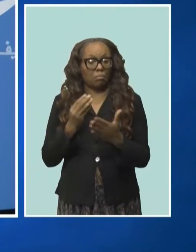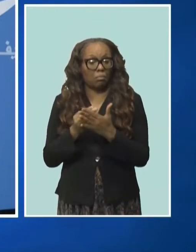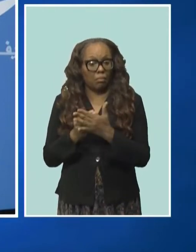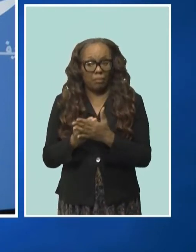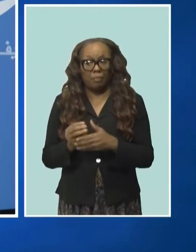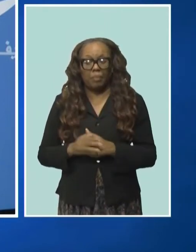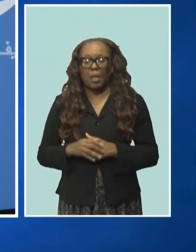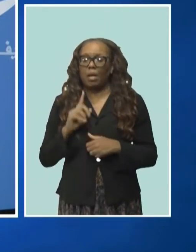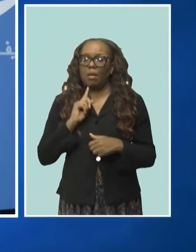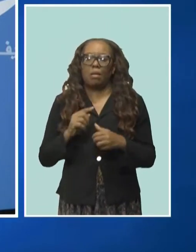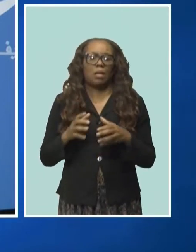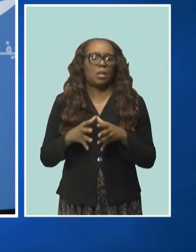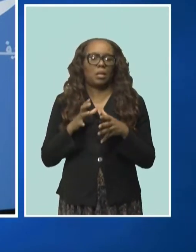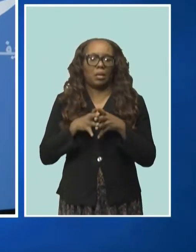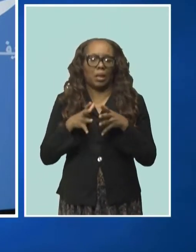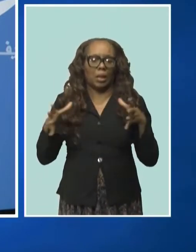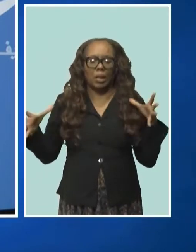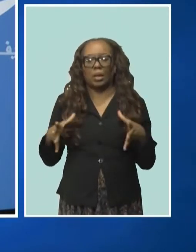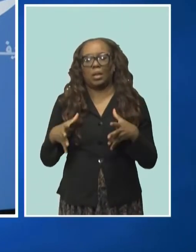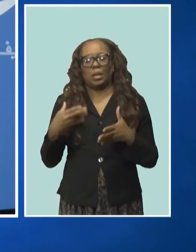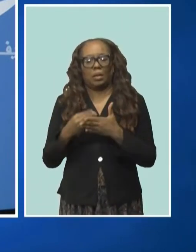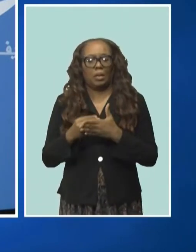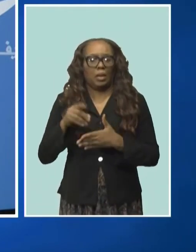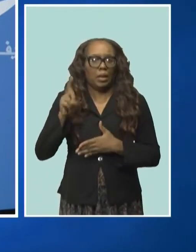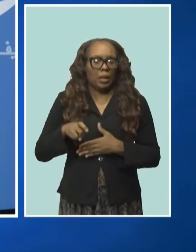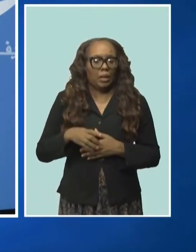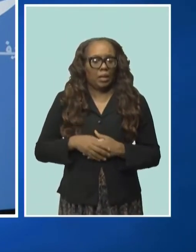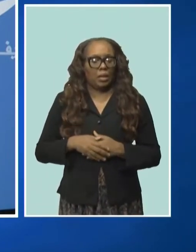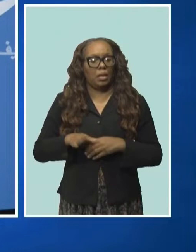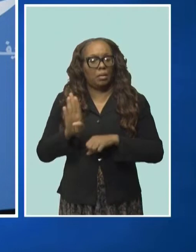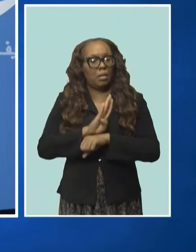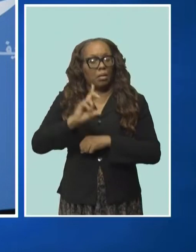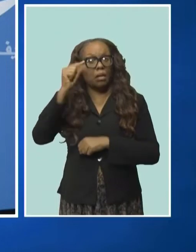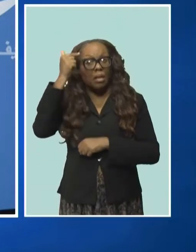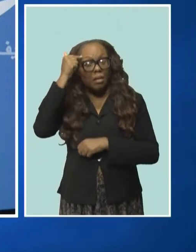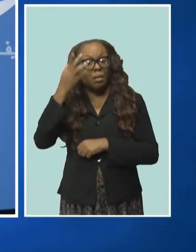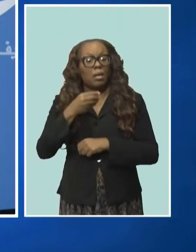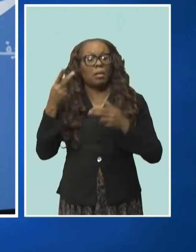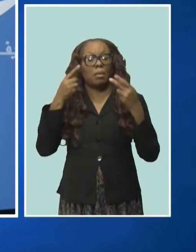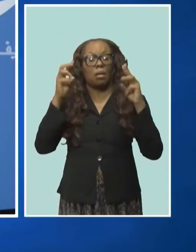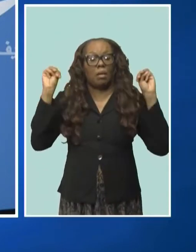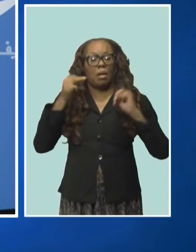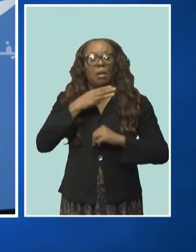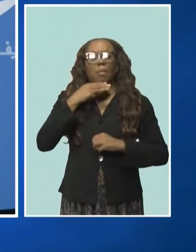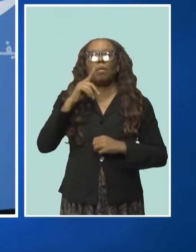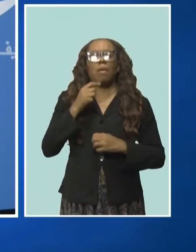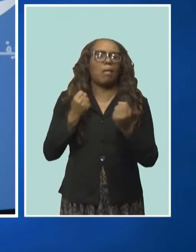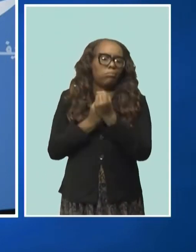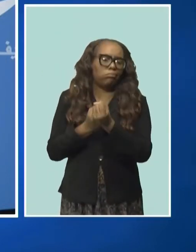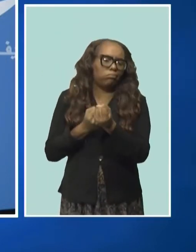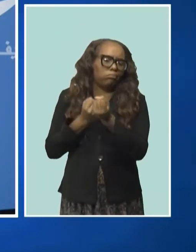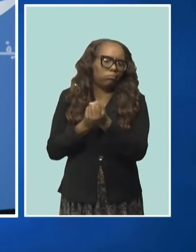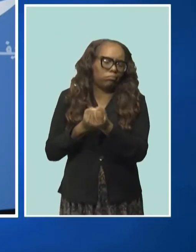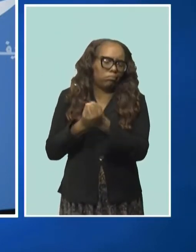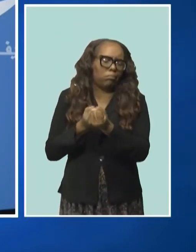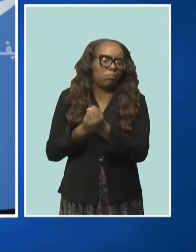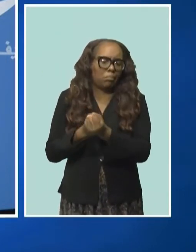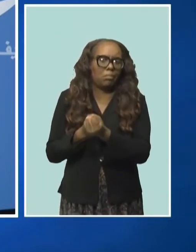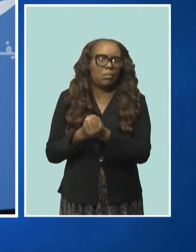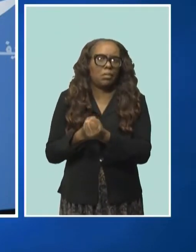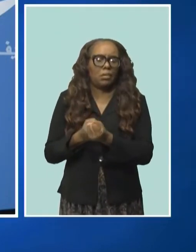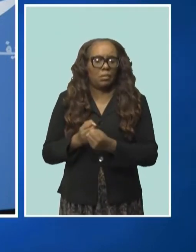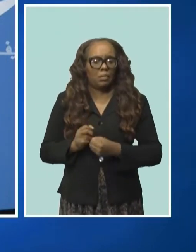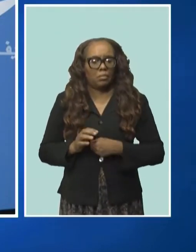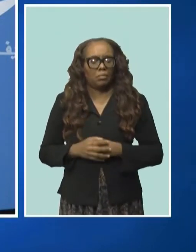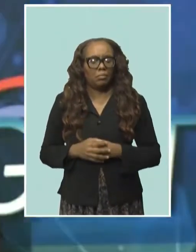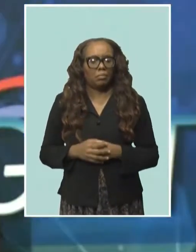are big. And this is something that the government of Barbados, through the Prime Minister Motley, has been advocating for in many